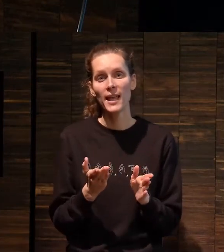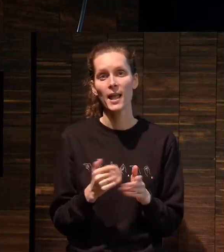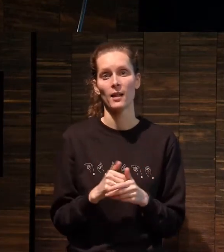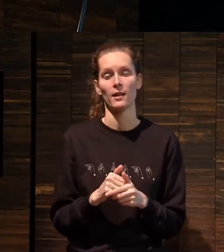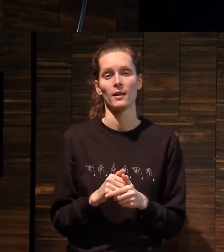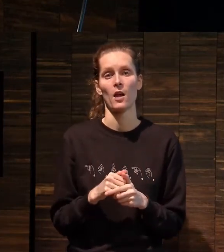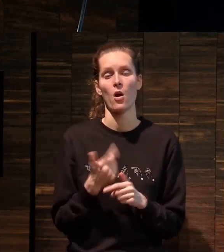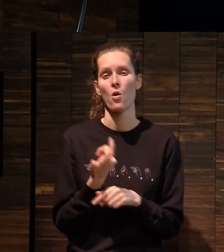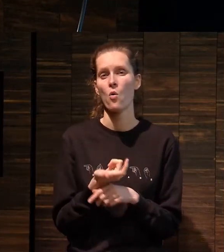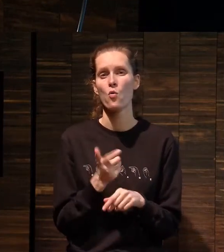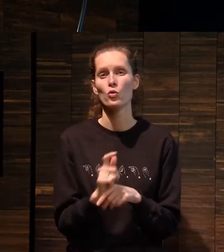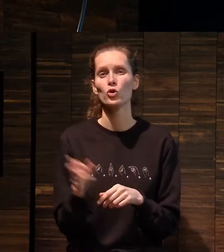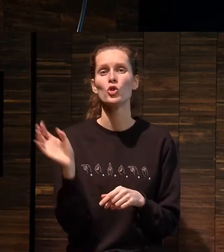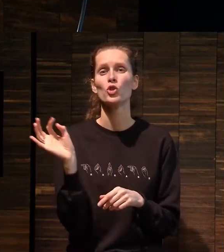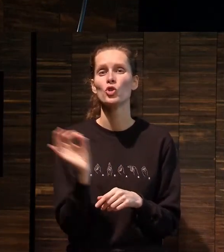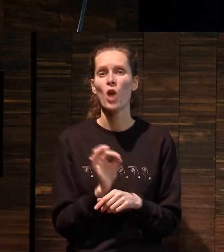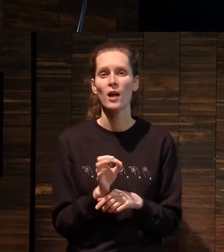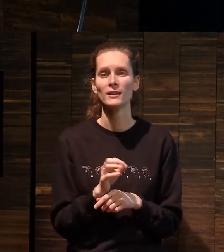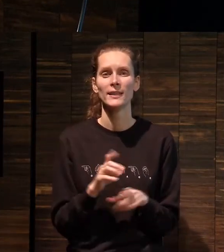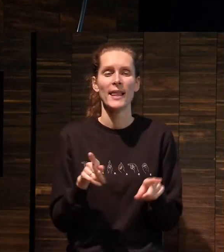have.